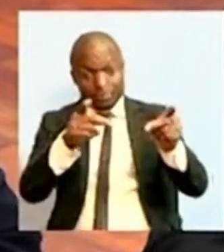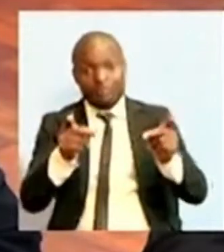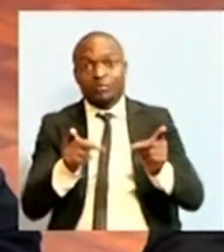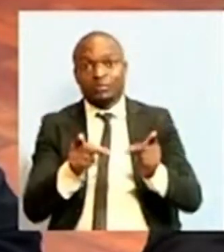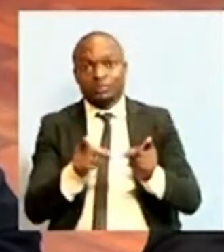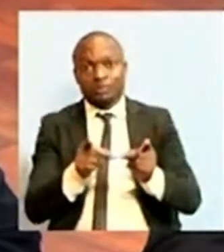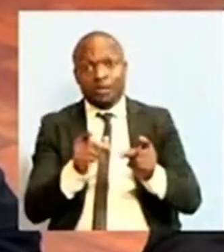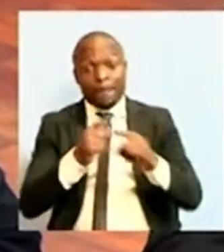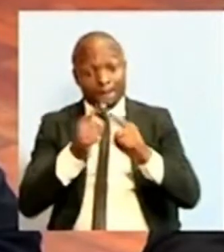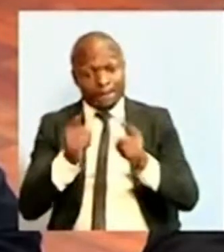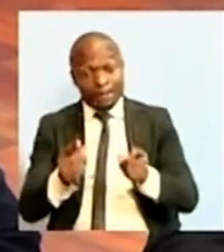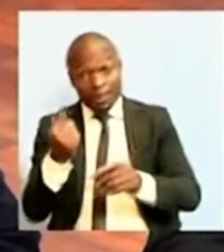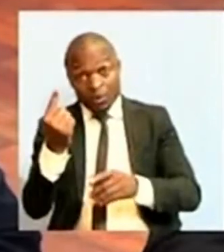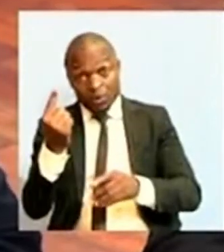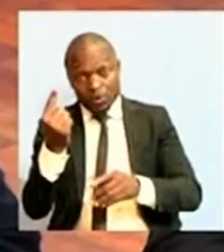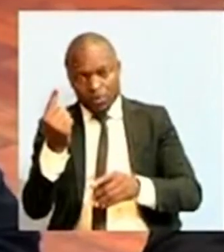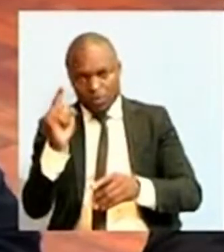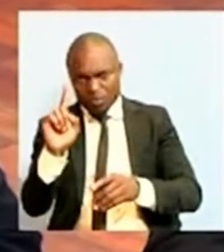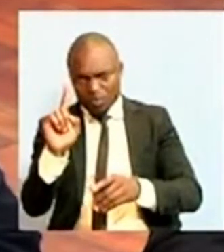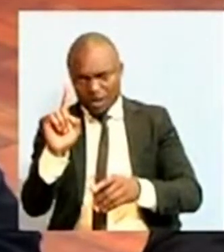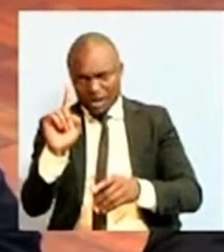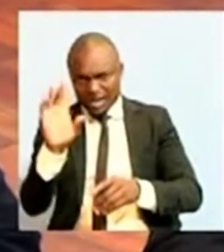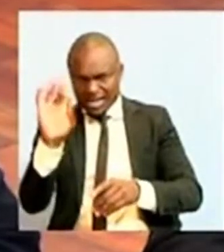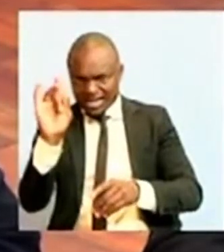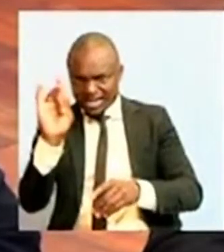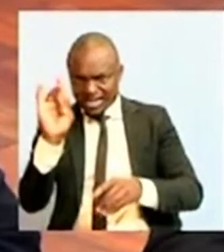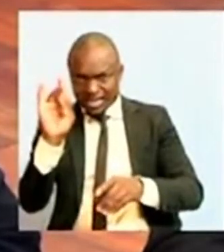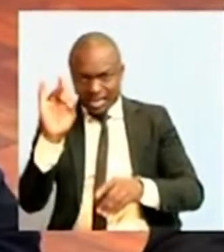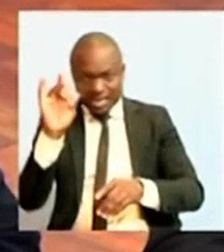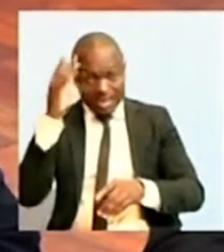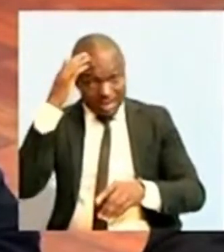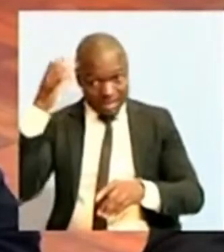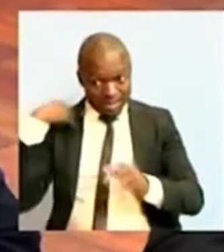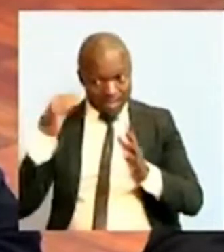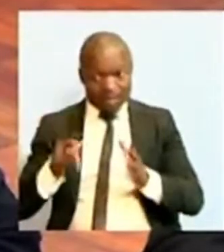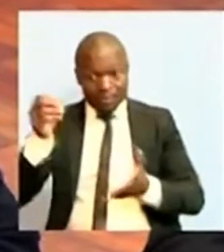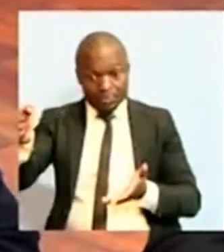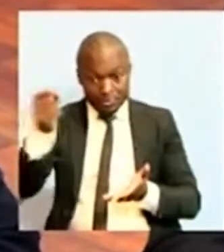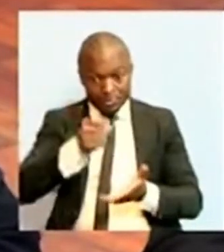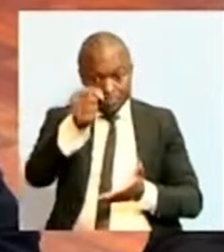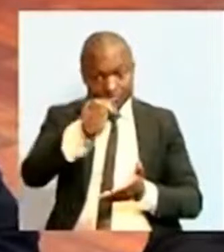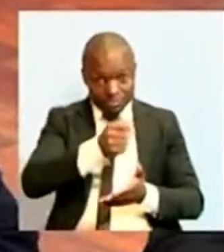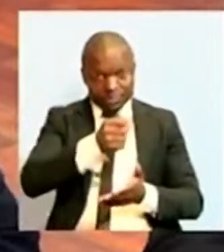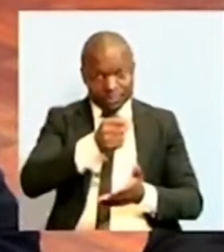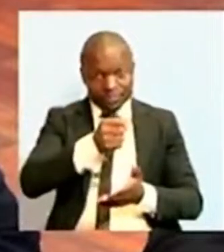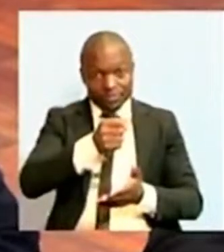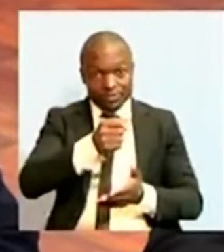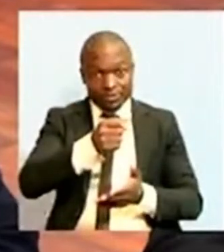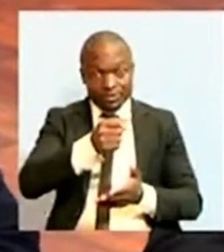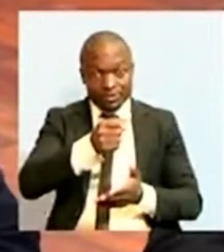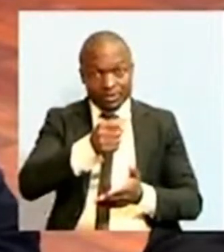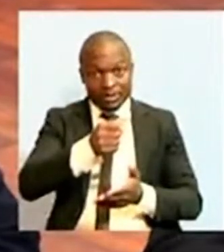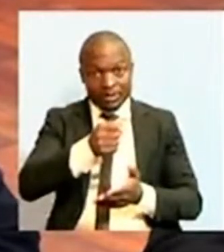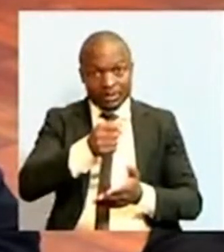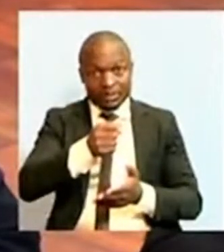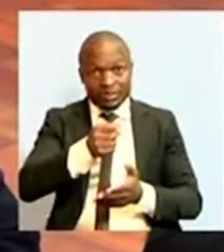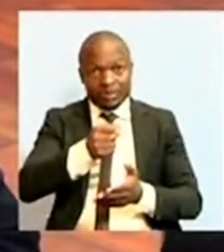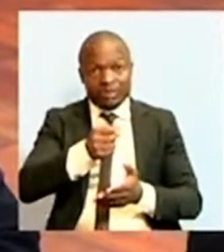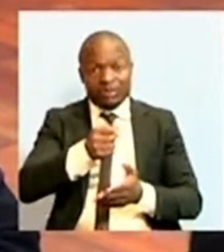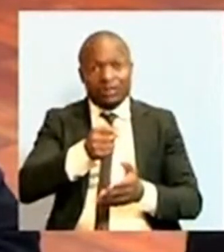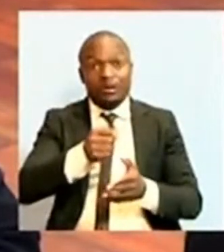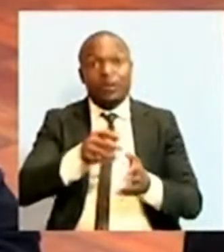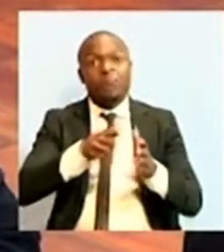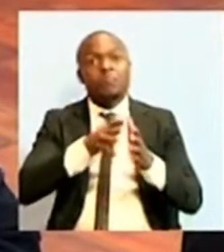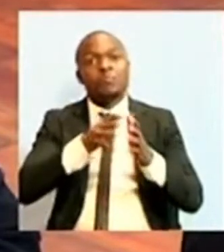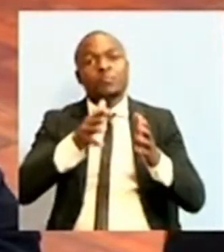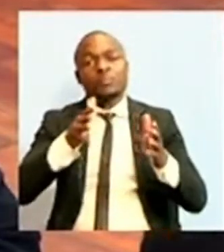positions. However, 118 officers were employed, resulting in excess of 47 staff